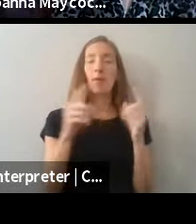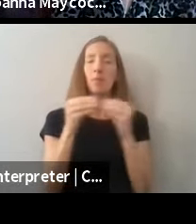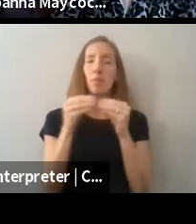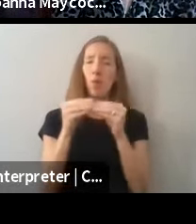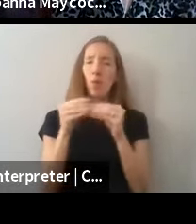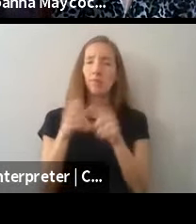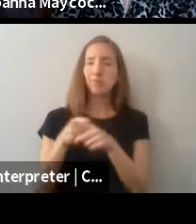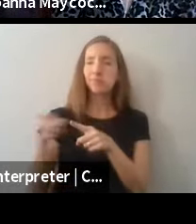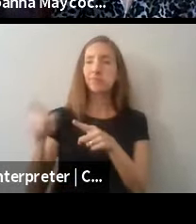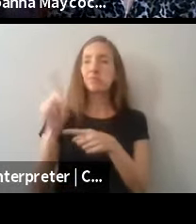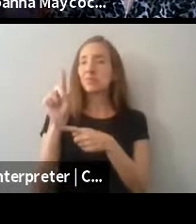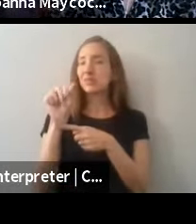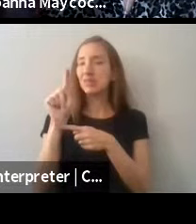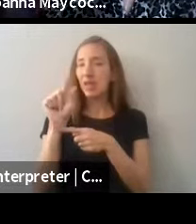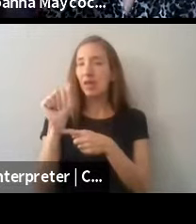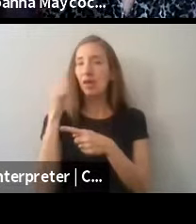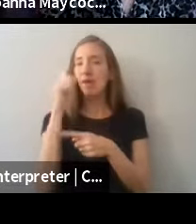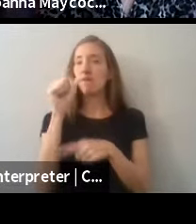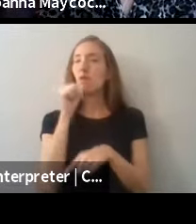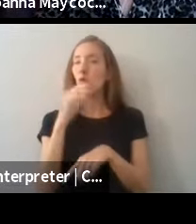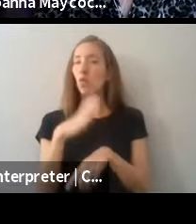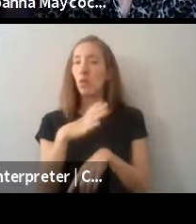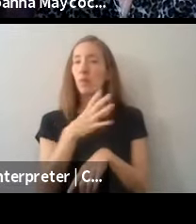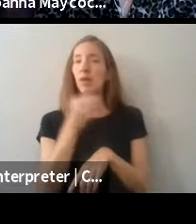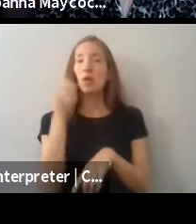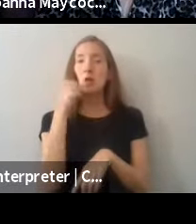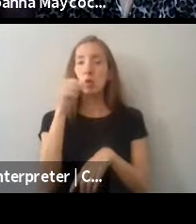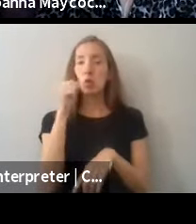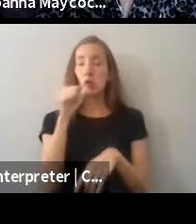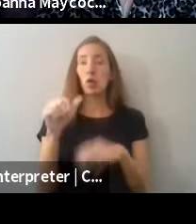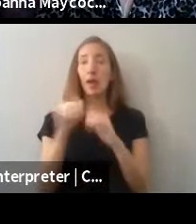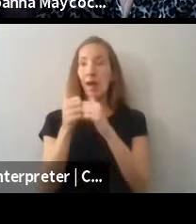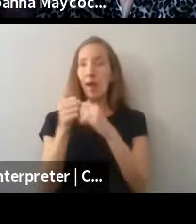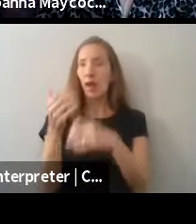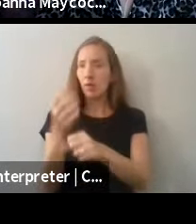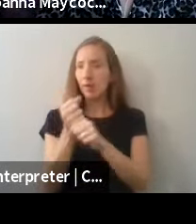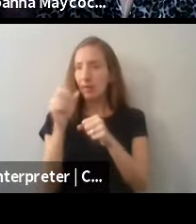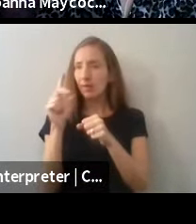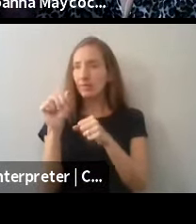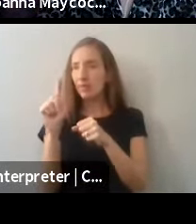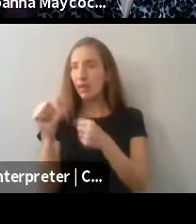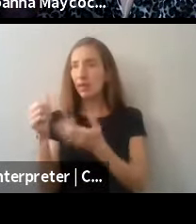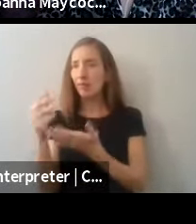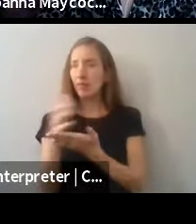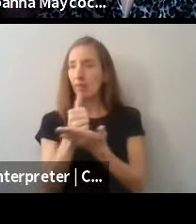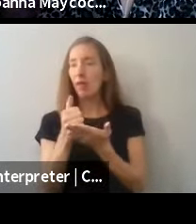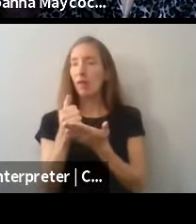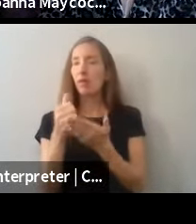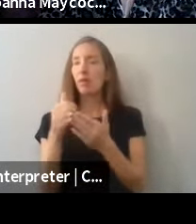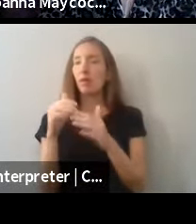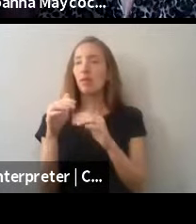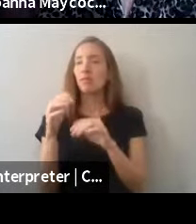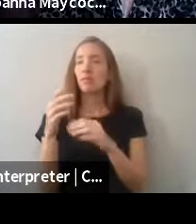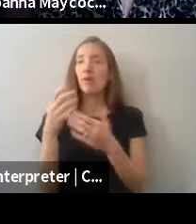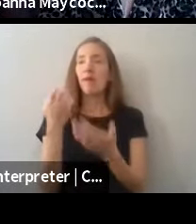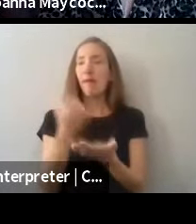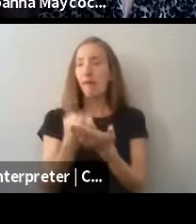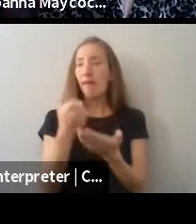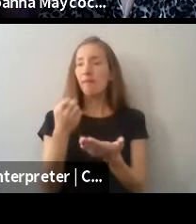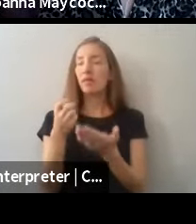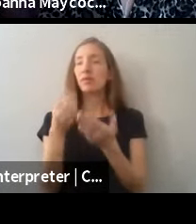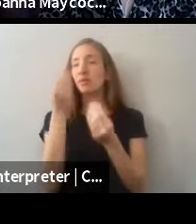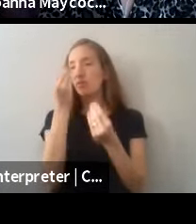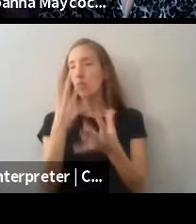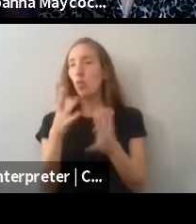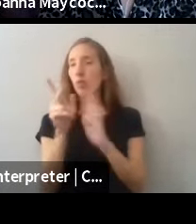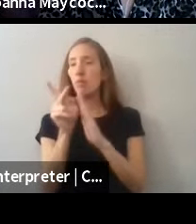And despite this, data collection remains critical to evidence-informed policy, to the type of